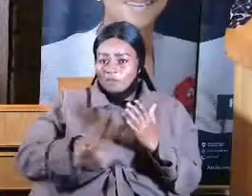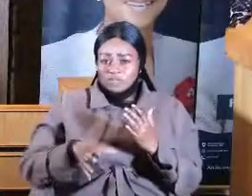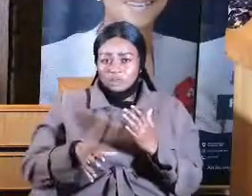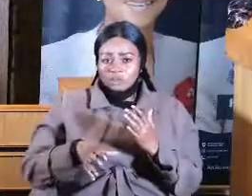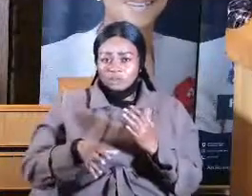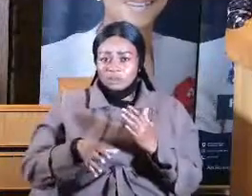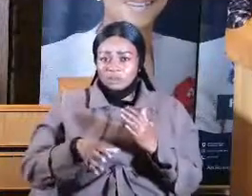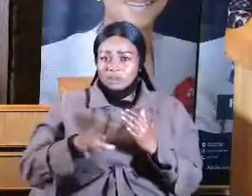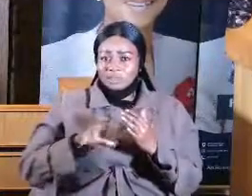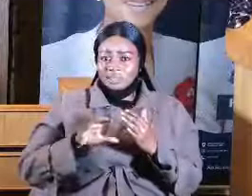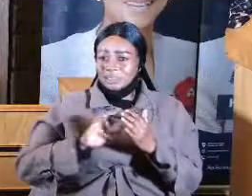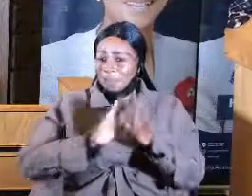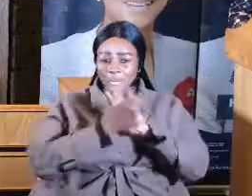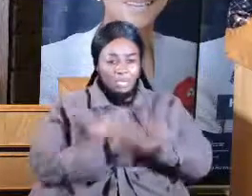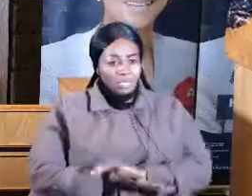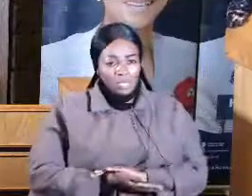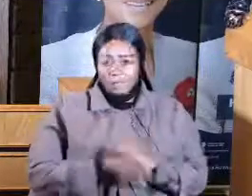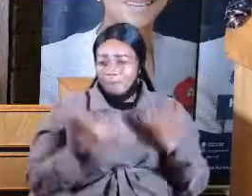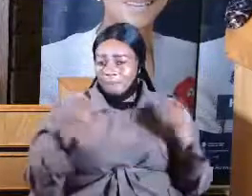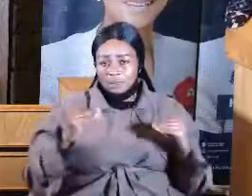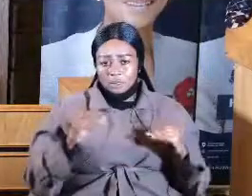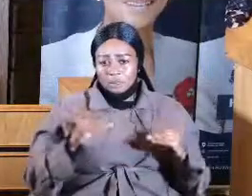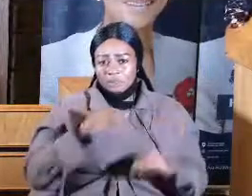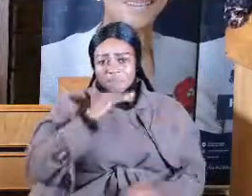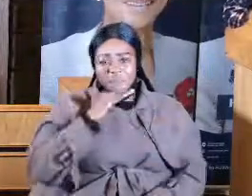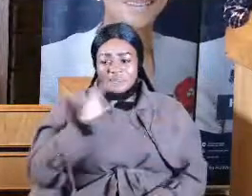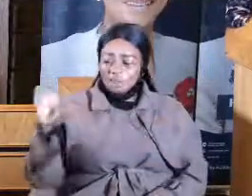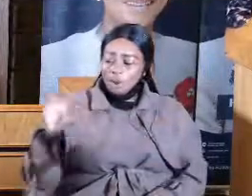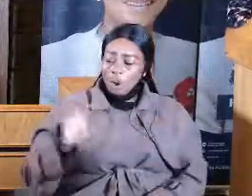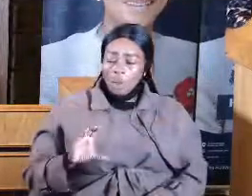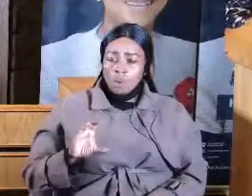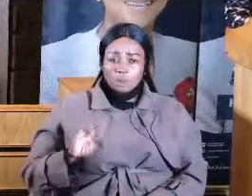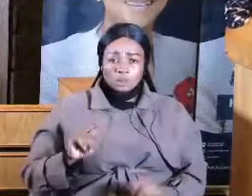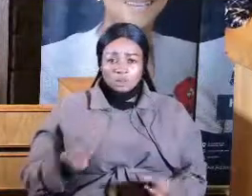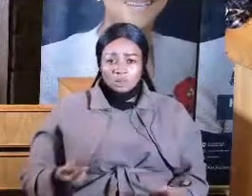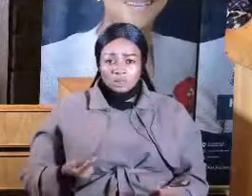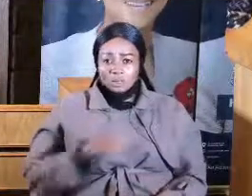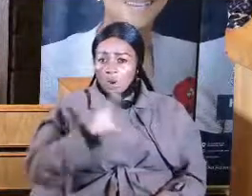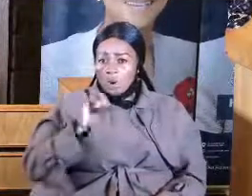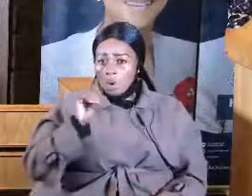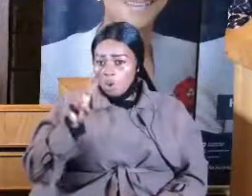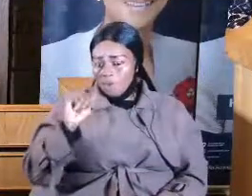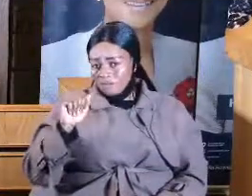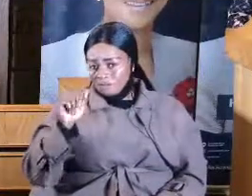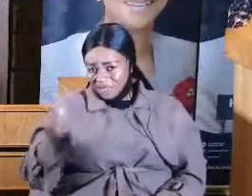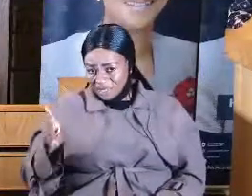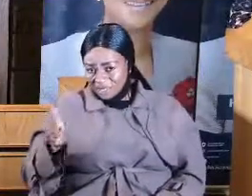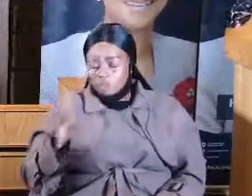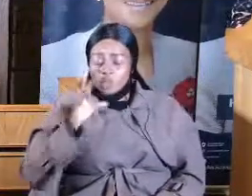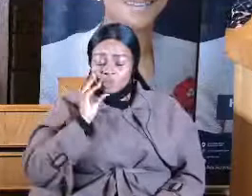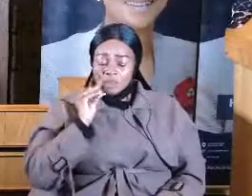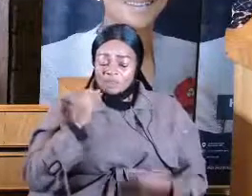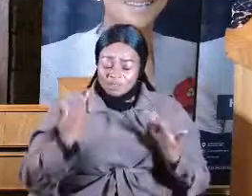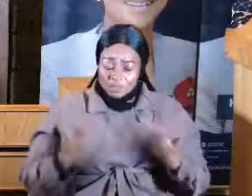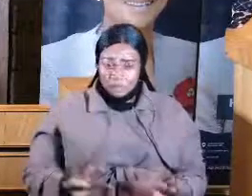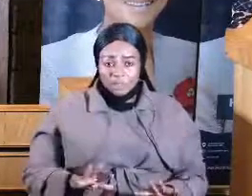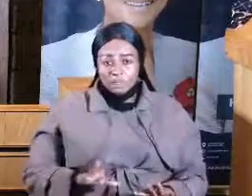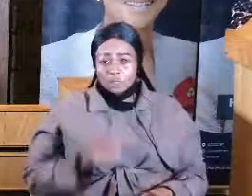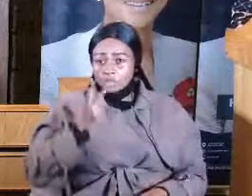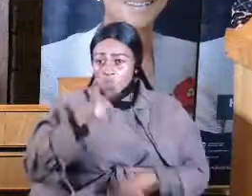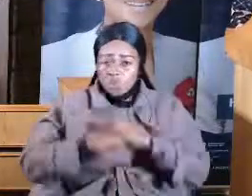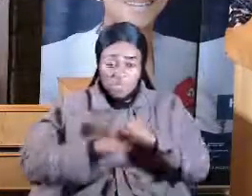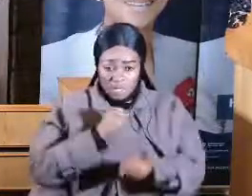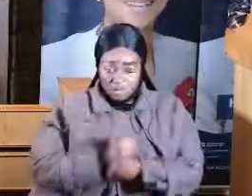businesses. The margins are low. We are not making money. COVID has seen a total collapse of the economy, and we will still live under that for the next